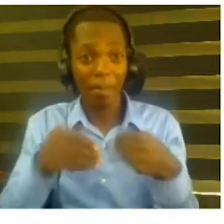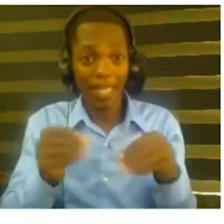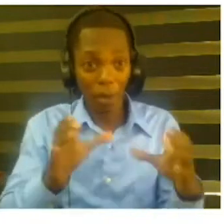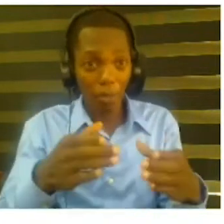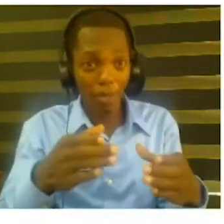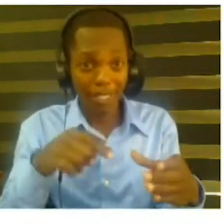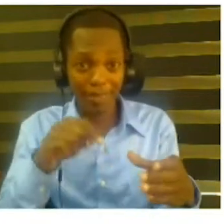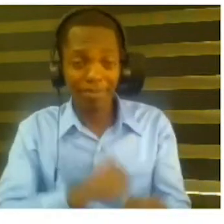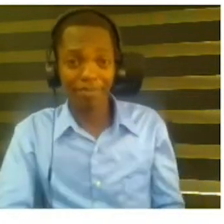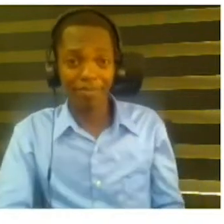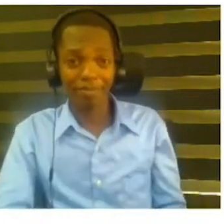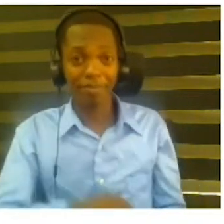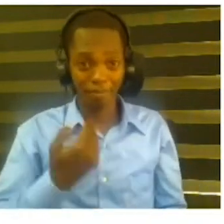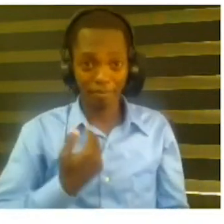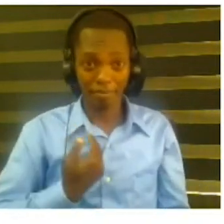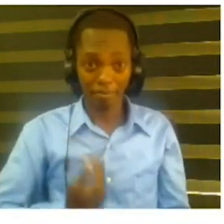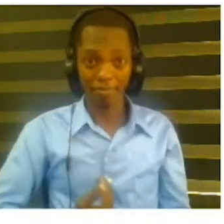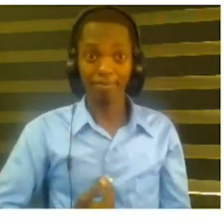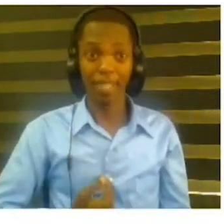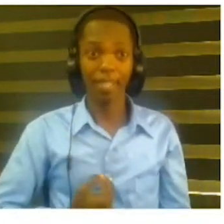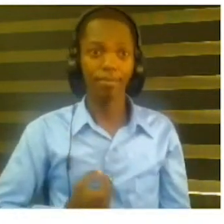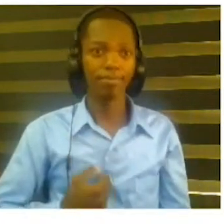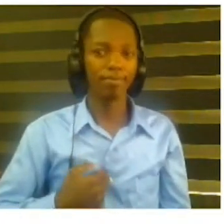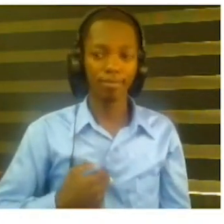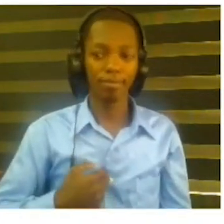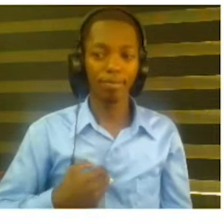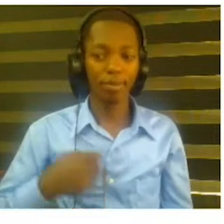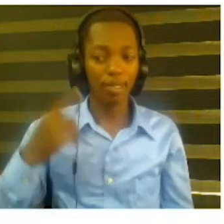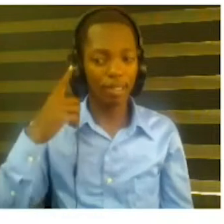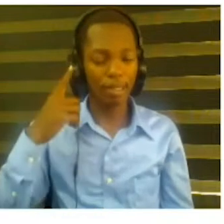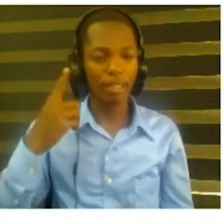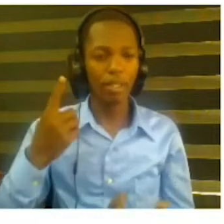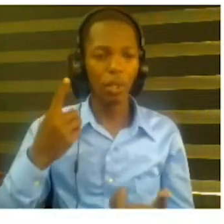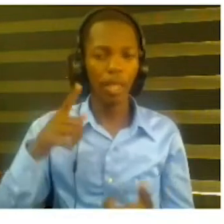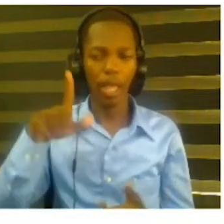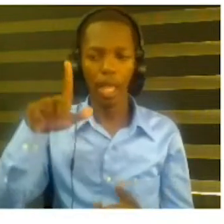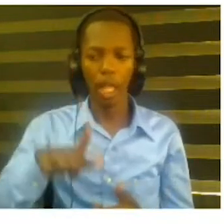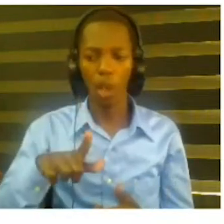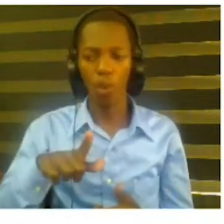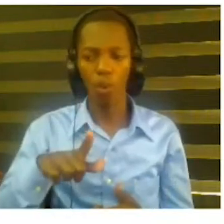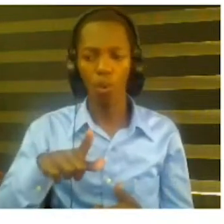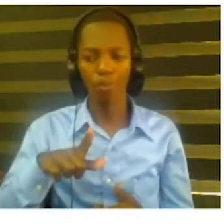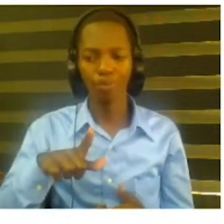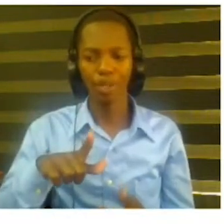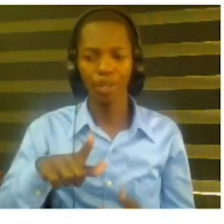My type of hearing loss is in the low frequencies, so I learned to speak at a higher register.